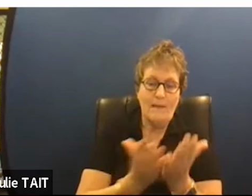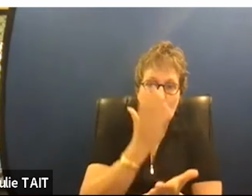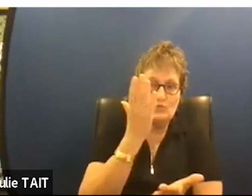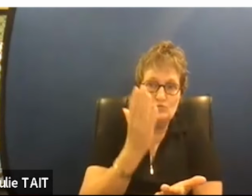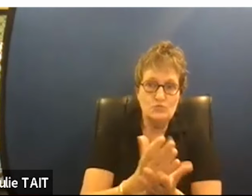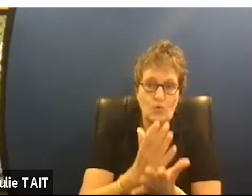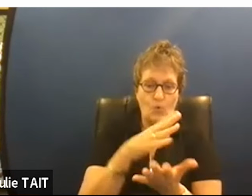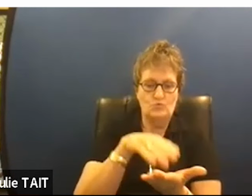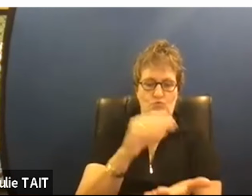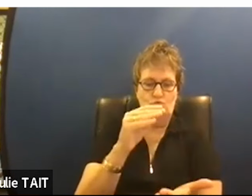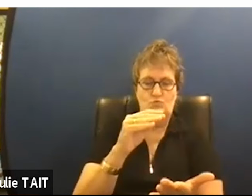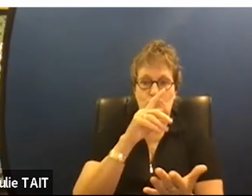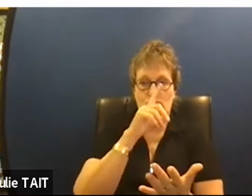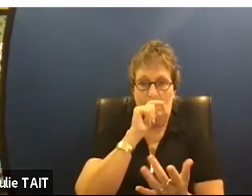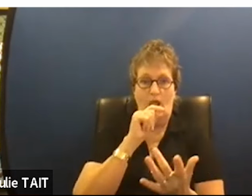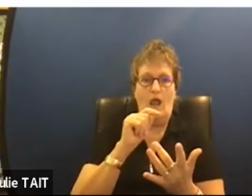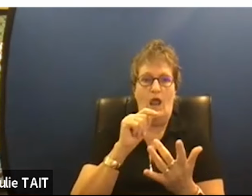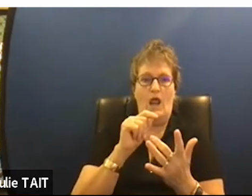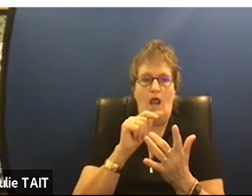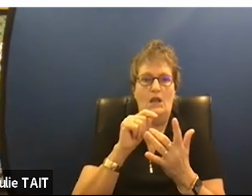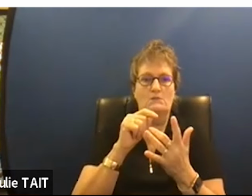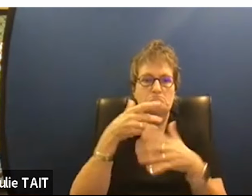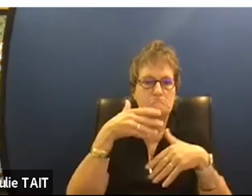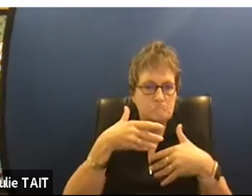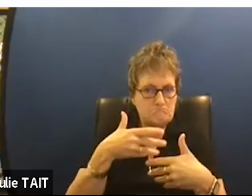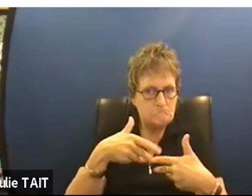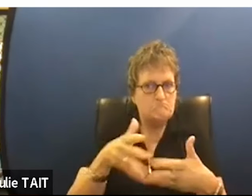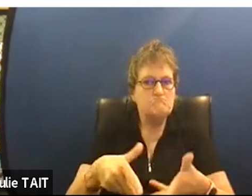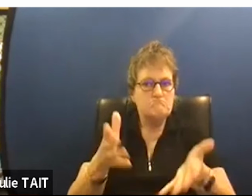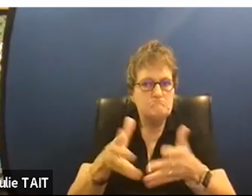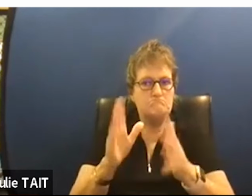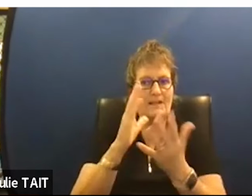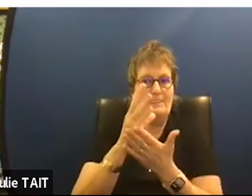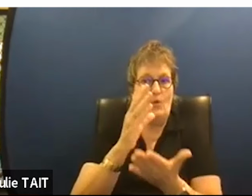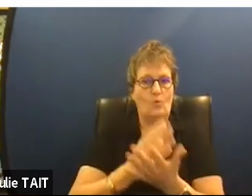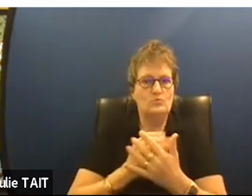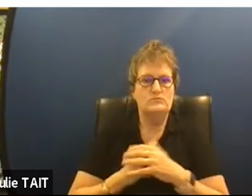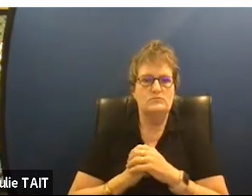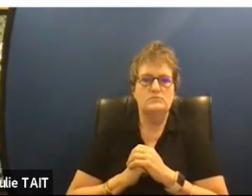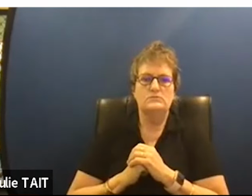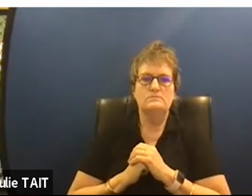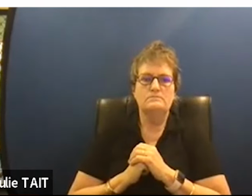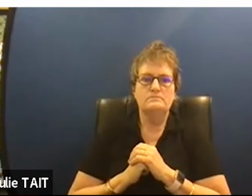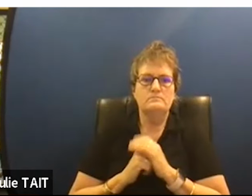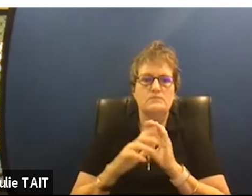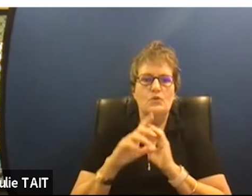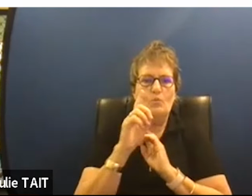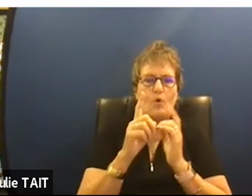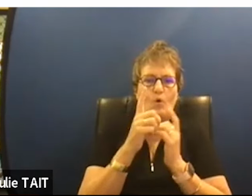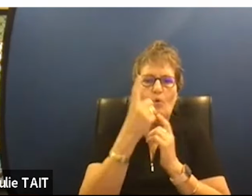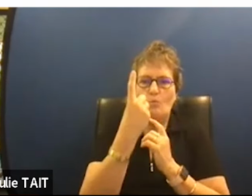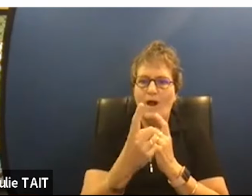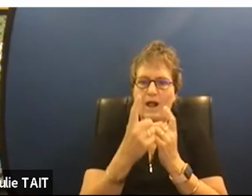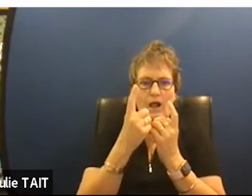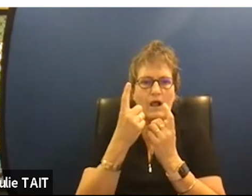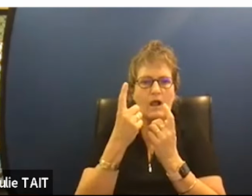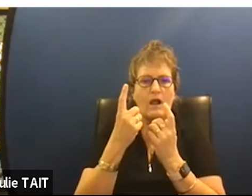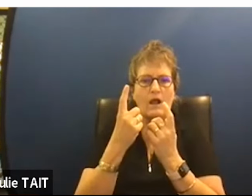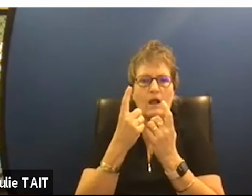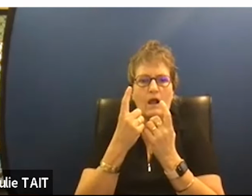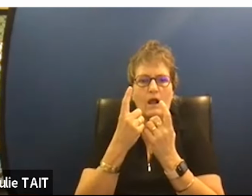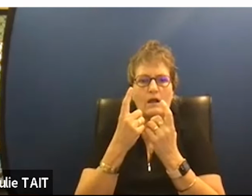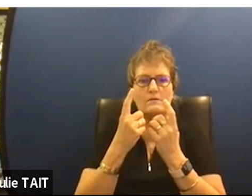courses? Another is, what do you think the Diversified Project did that is different to the current university survey